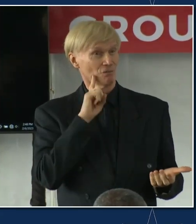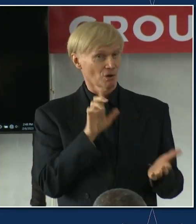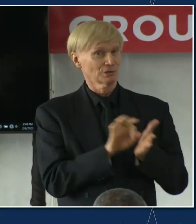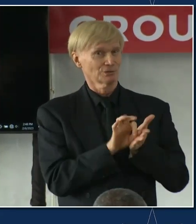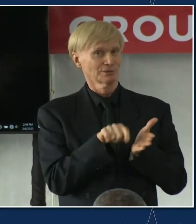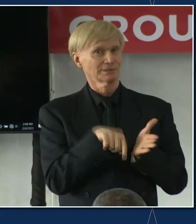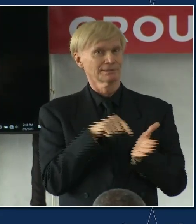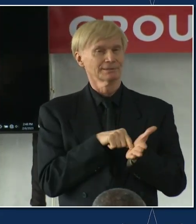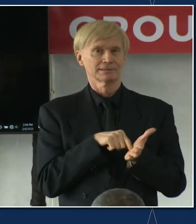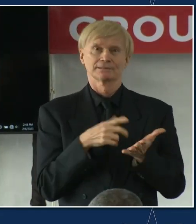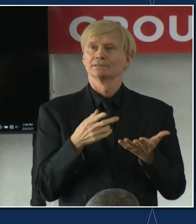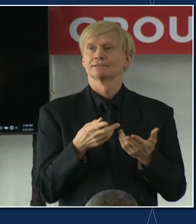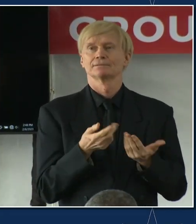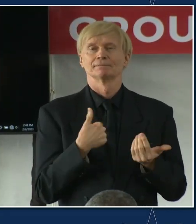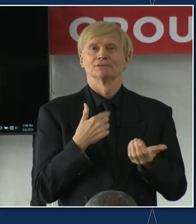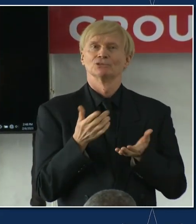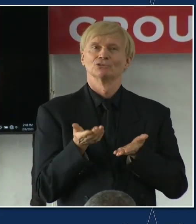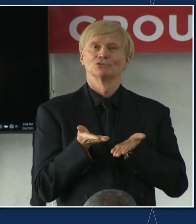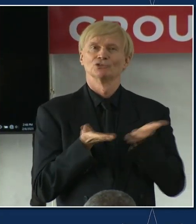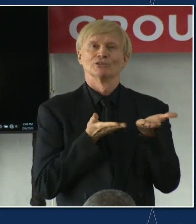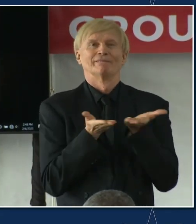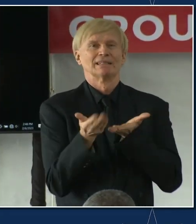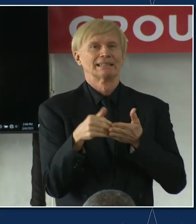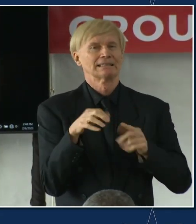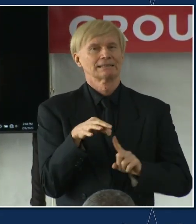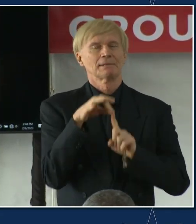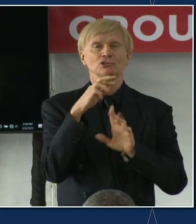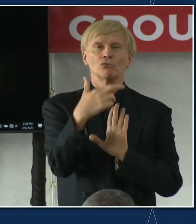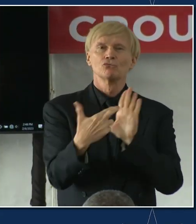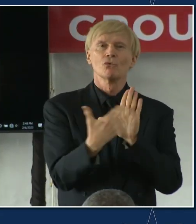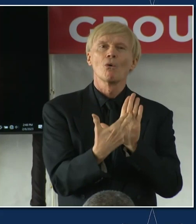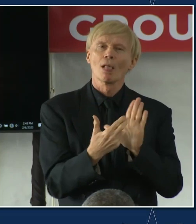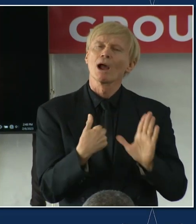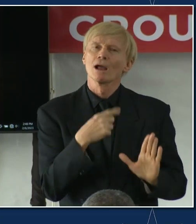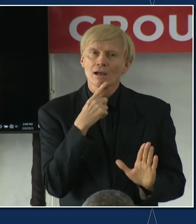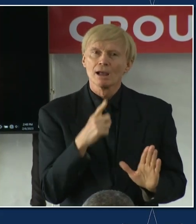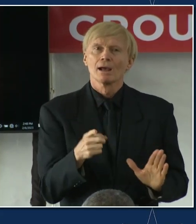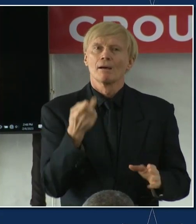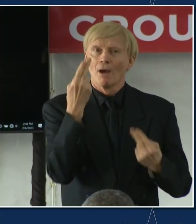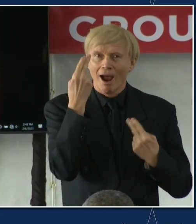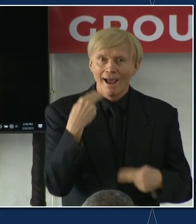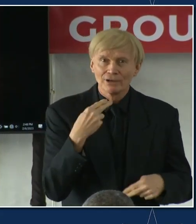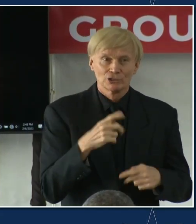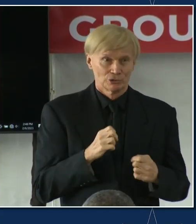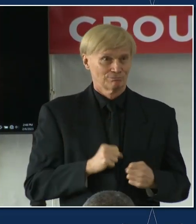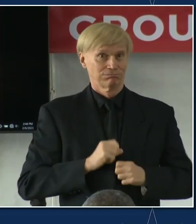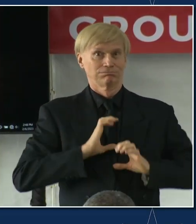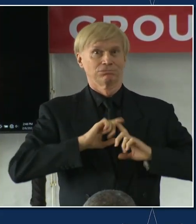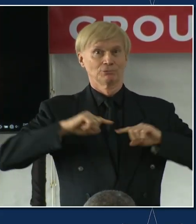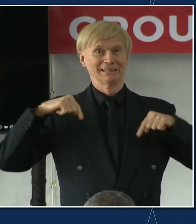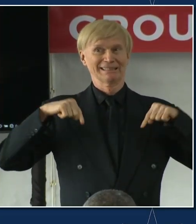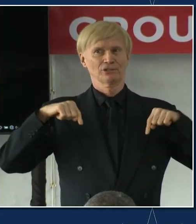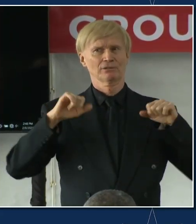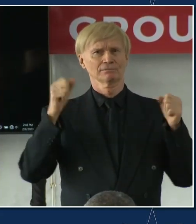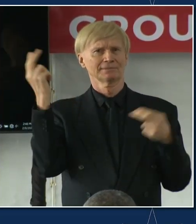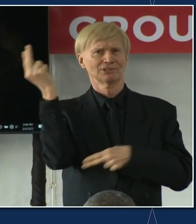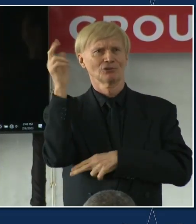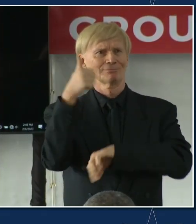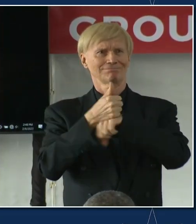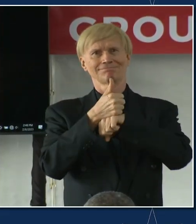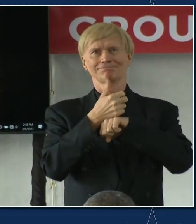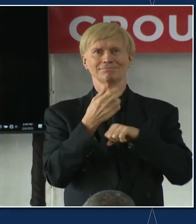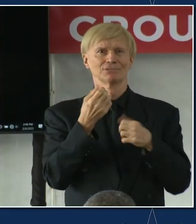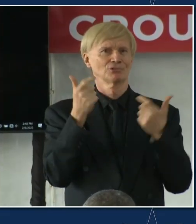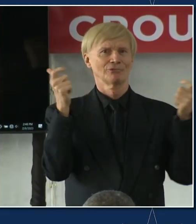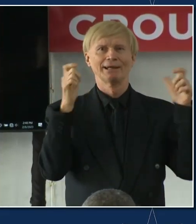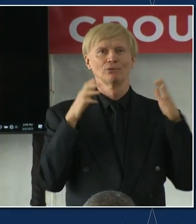to serve in this very special role. I'm thrilled and I'm honored, and I'm extremely pleased to be here during this momentous occasion. What a great way to